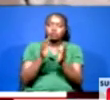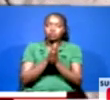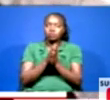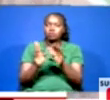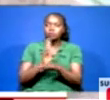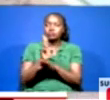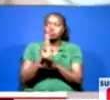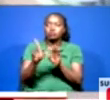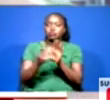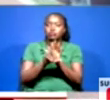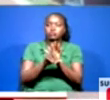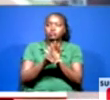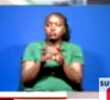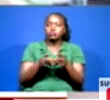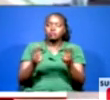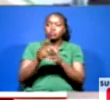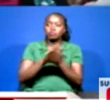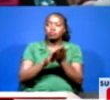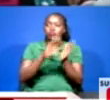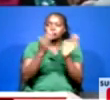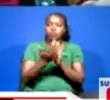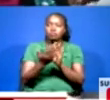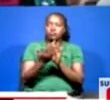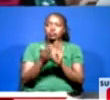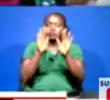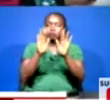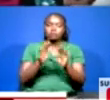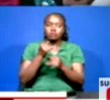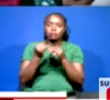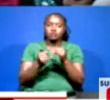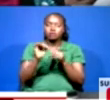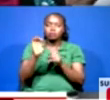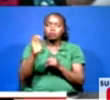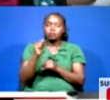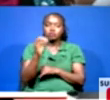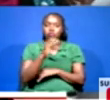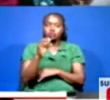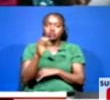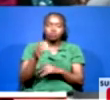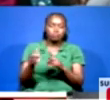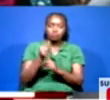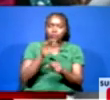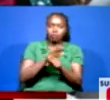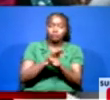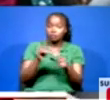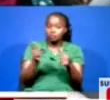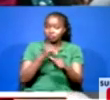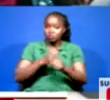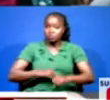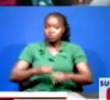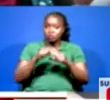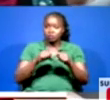a value-based approach may just be the key in the long run. Yes, it has made a lot of strides. First, it's stable, and